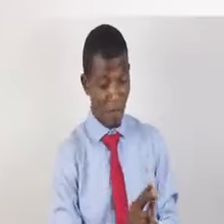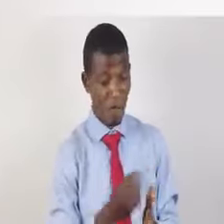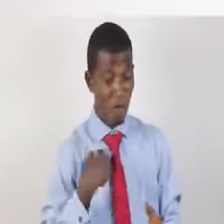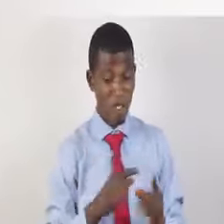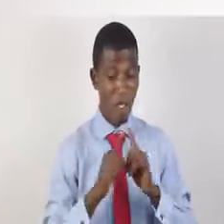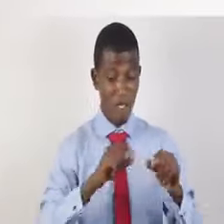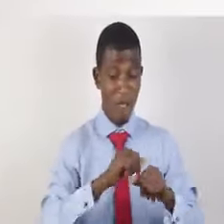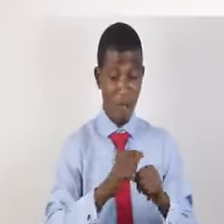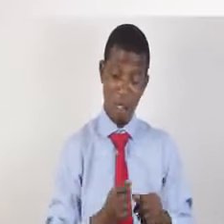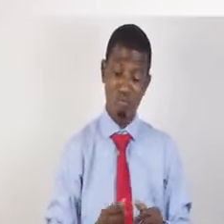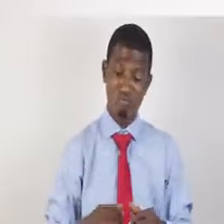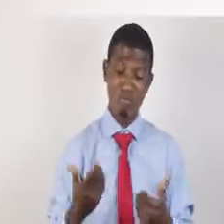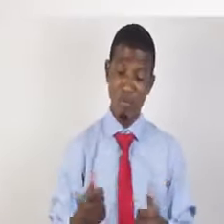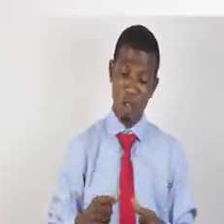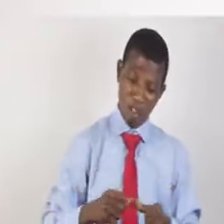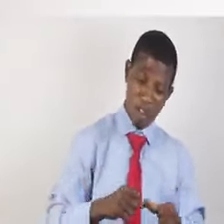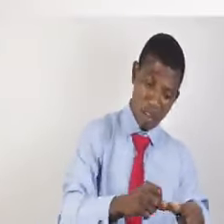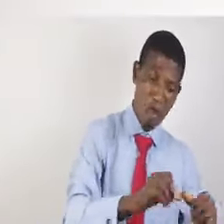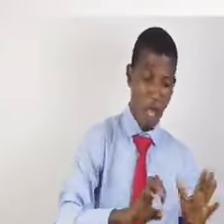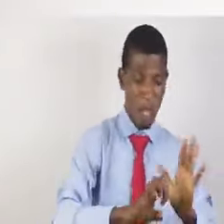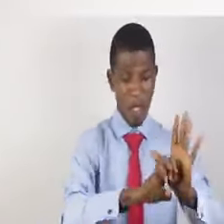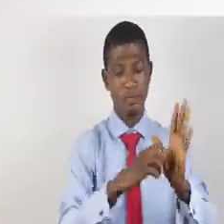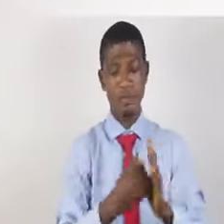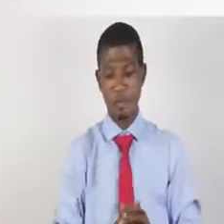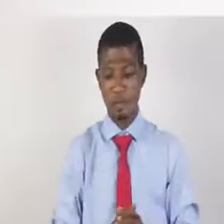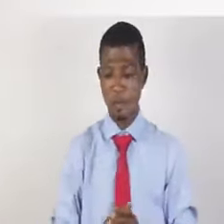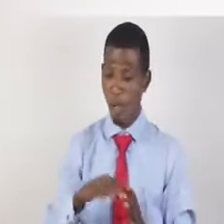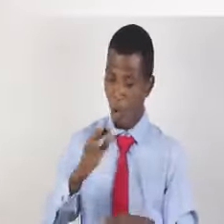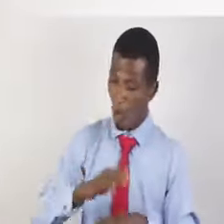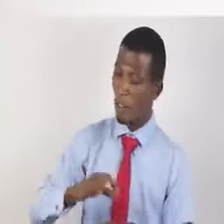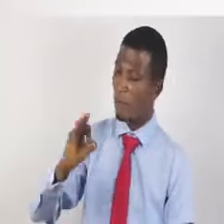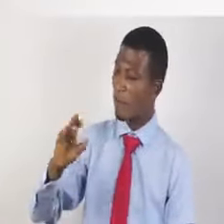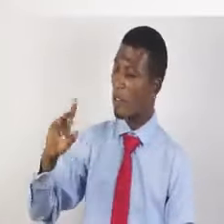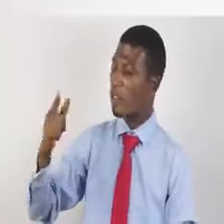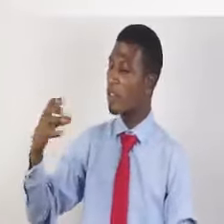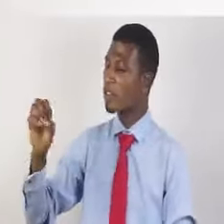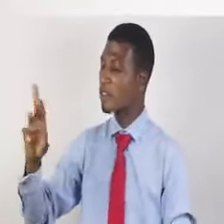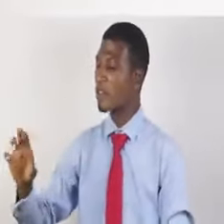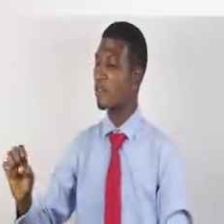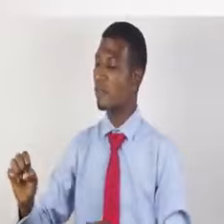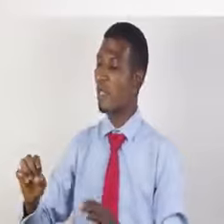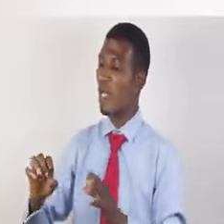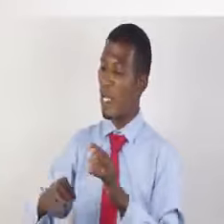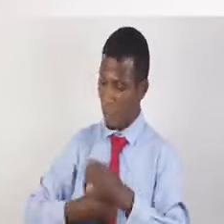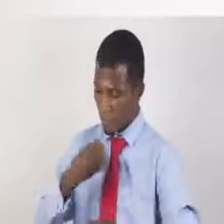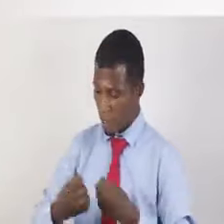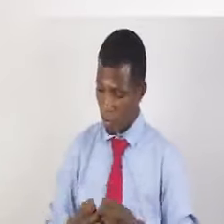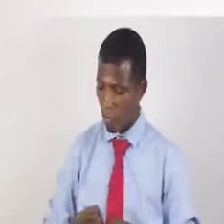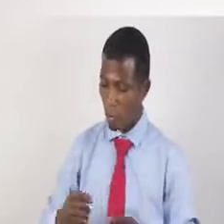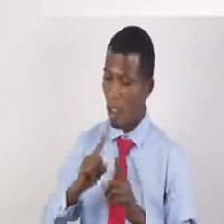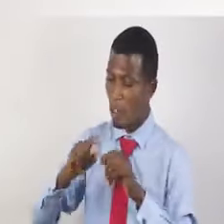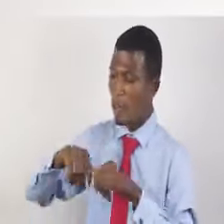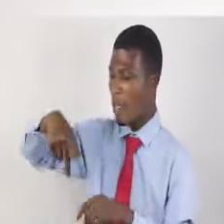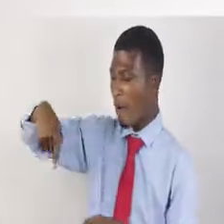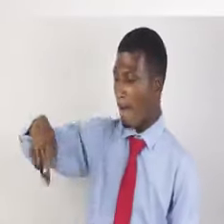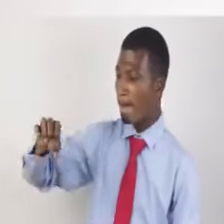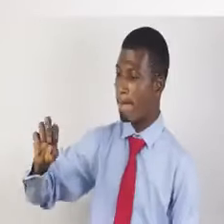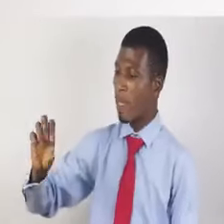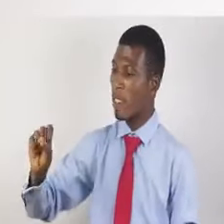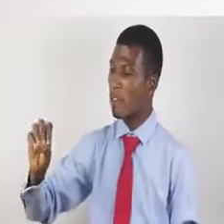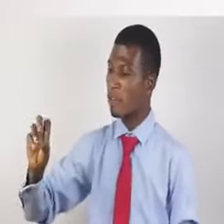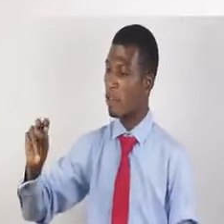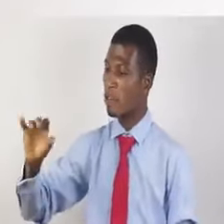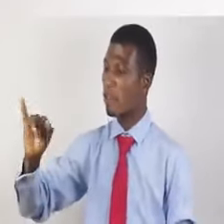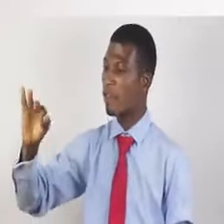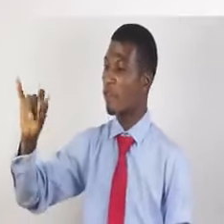In this video, we'll be looking at further examples of figurative expressions, and we'll be continuing with